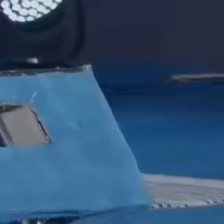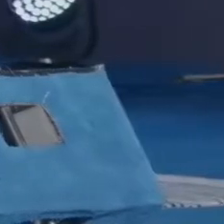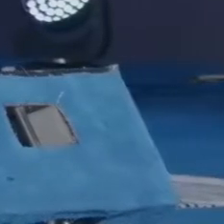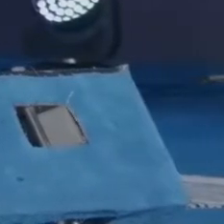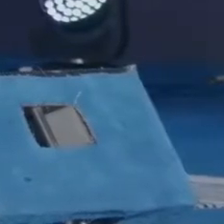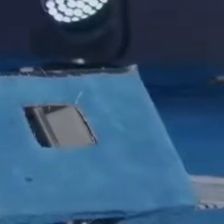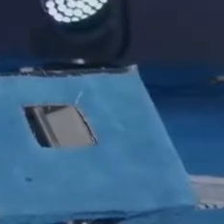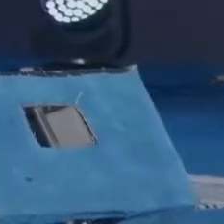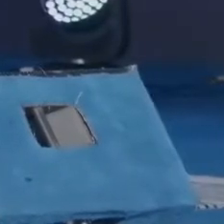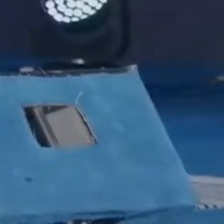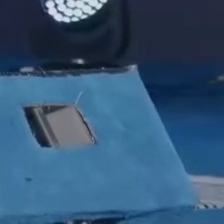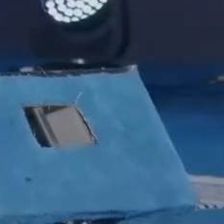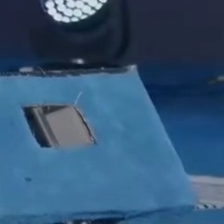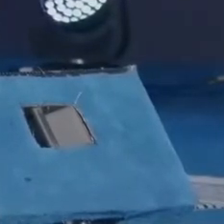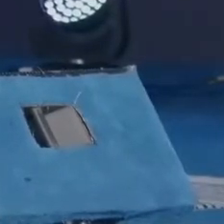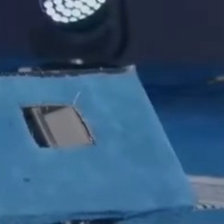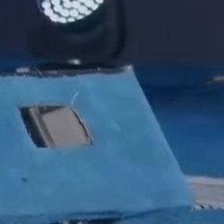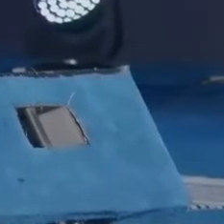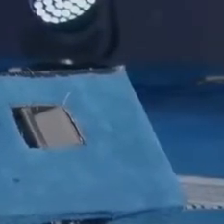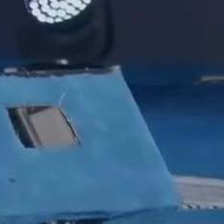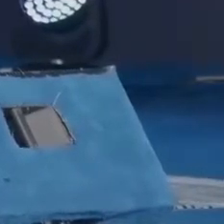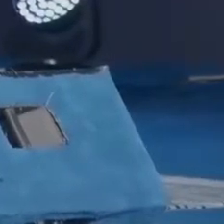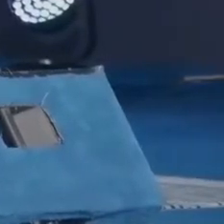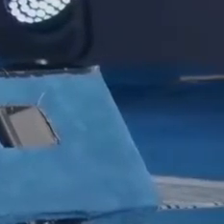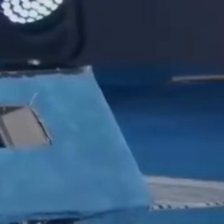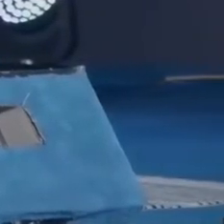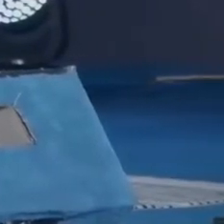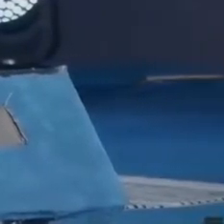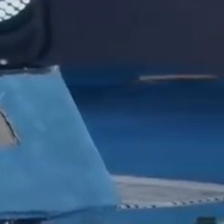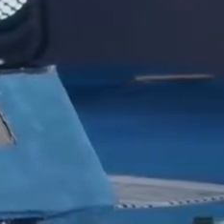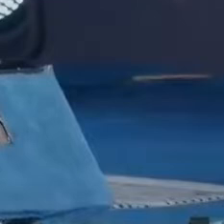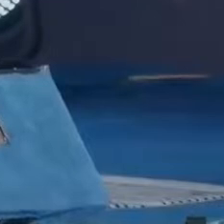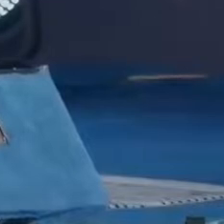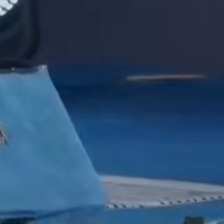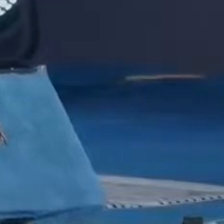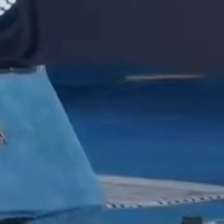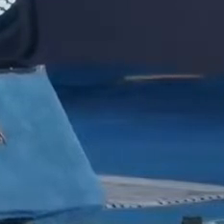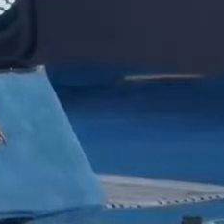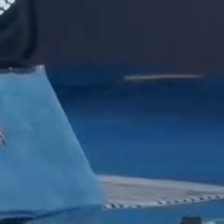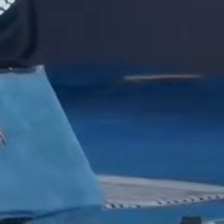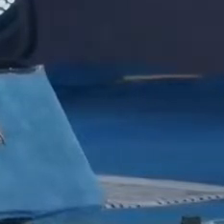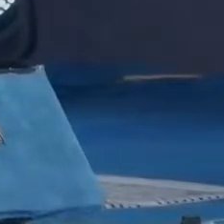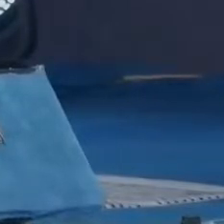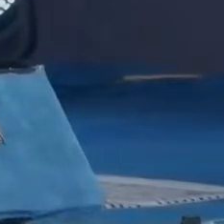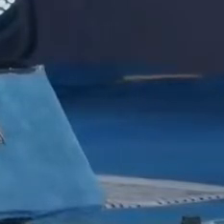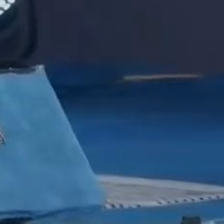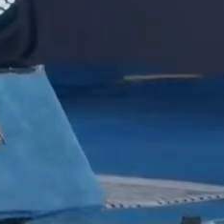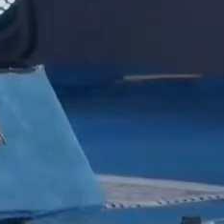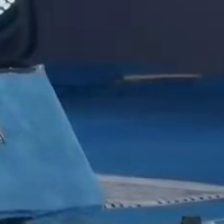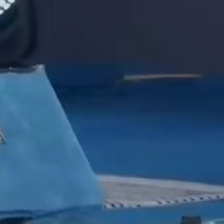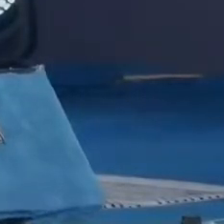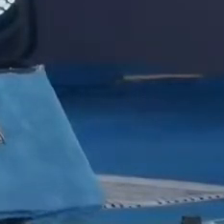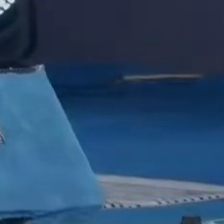there and I'm resting and relaxing, and the sole of my feet is only over here in this